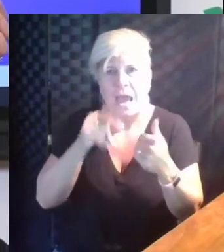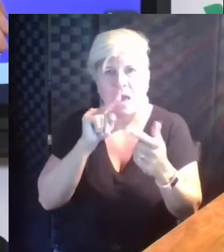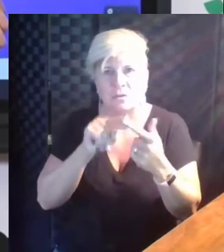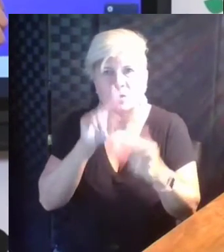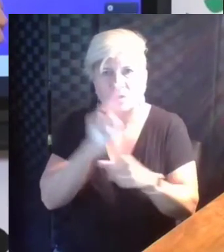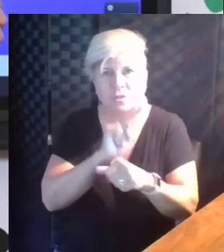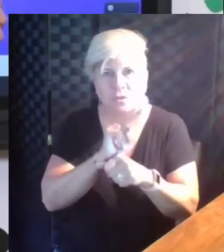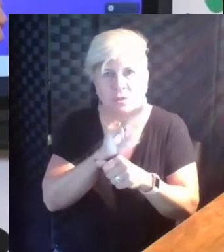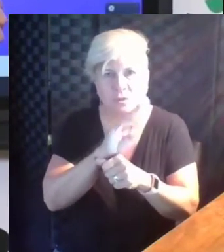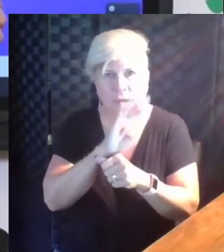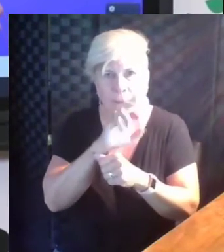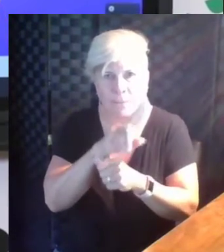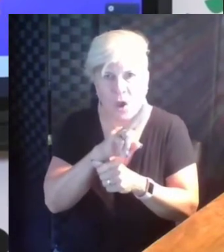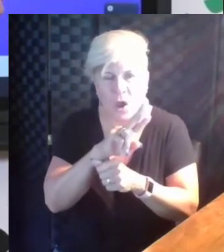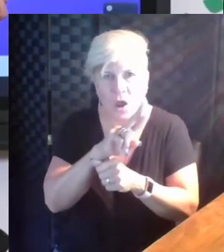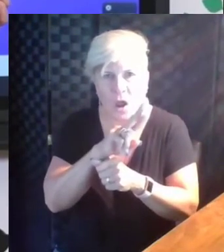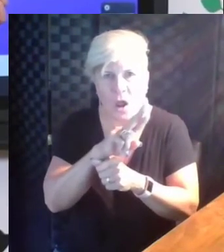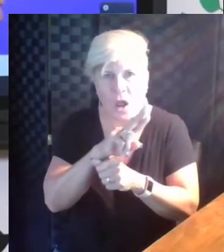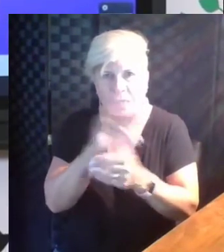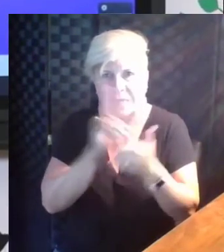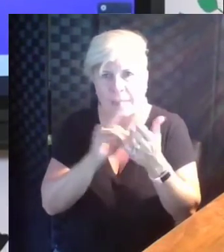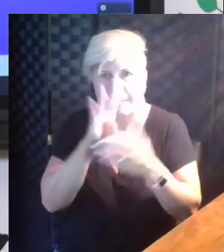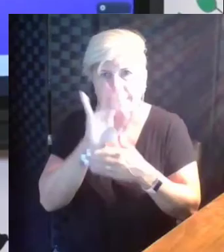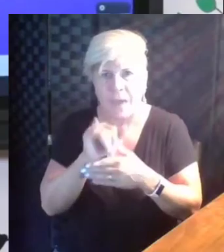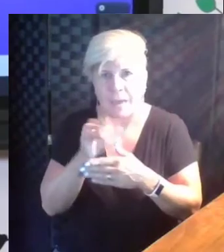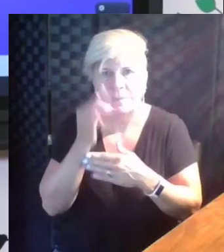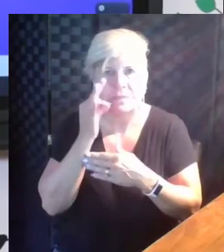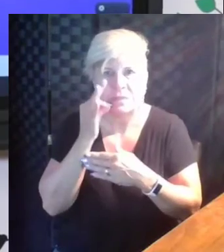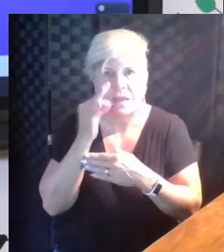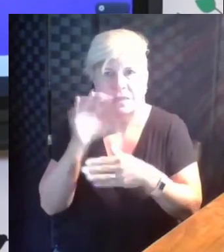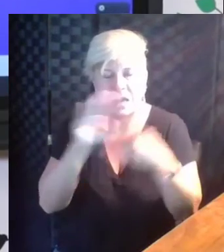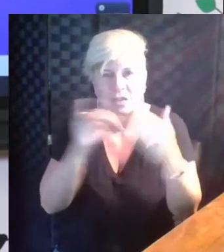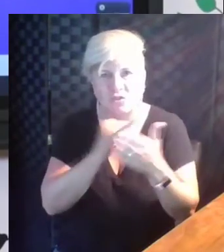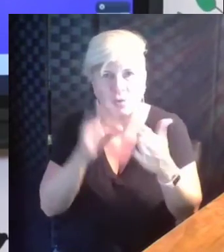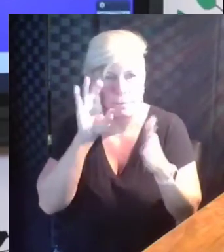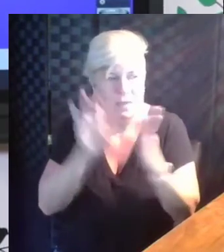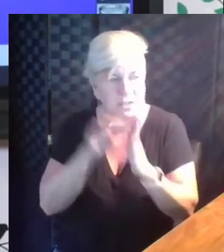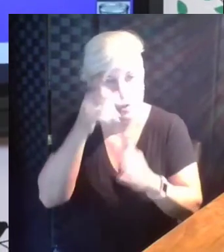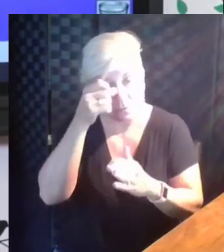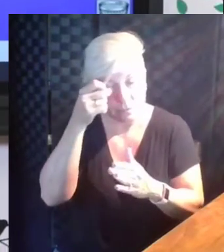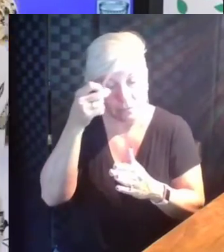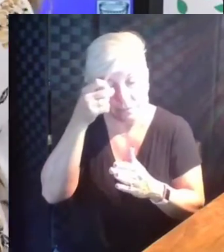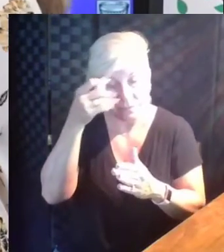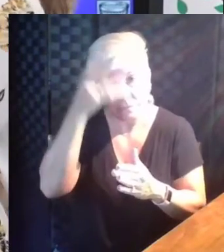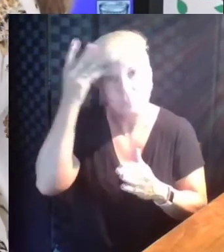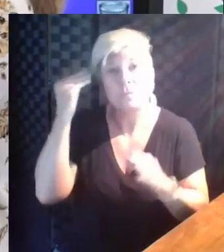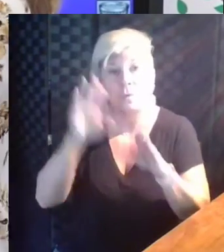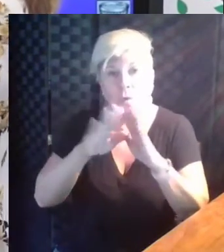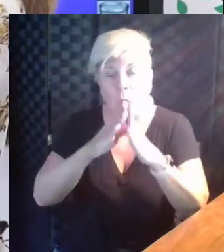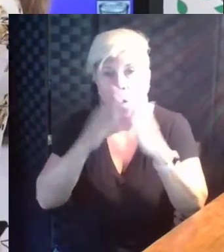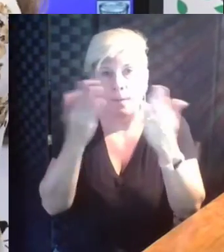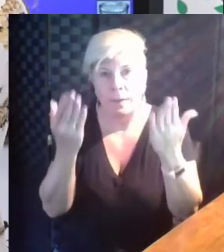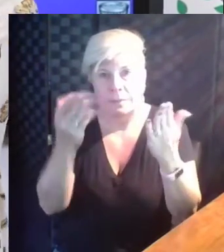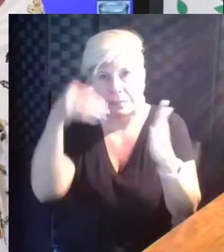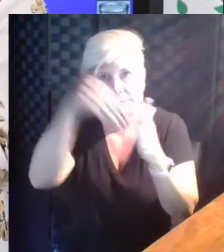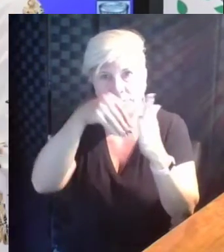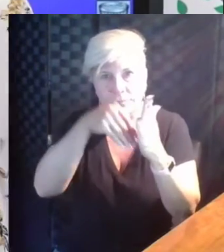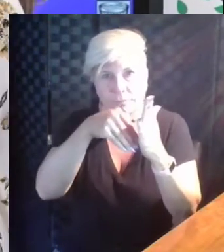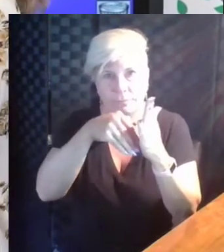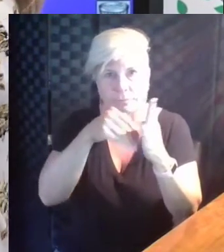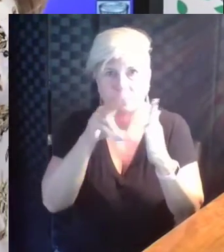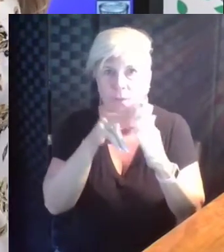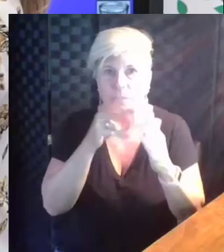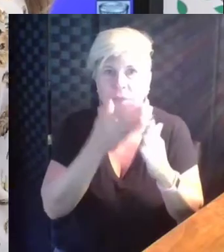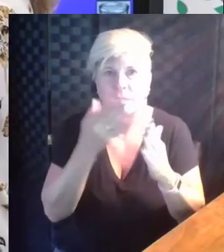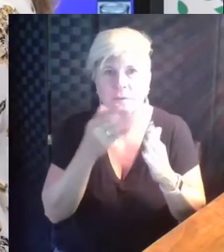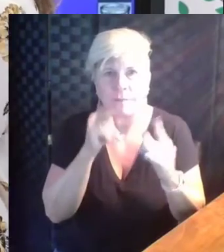how to use a bar diagram by Mrs. Hoffman, and then I drew a little picture down here. When you open it up, on the inside, you're going to do just a